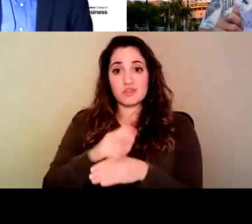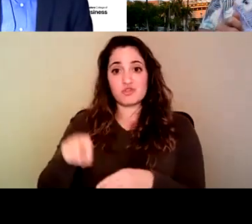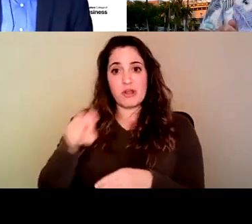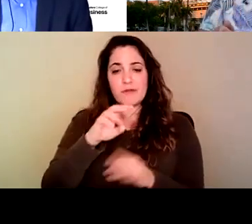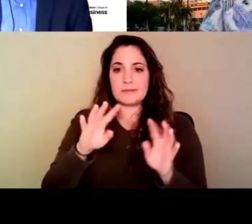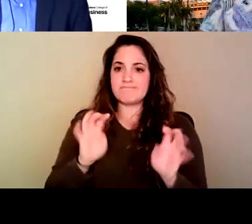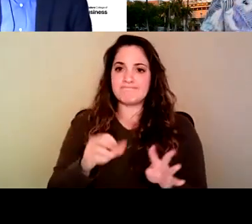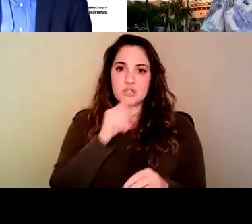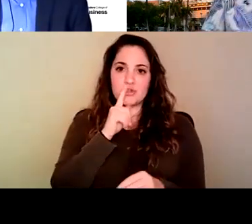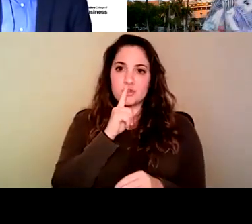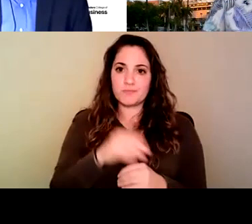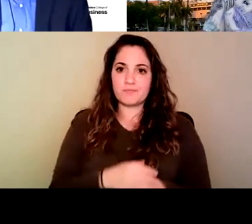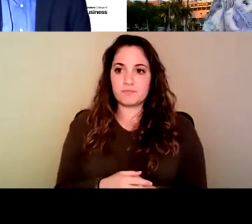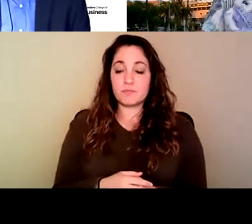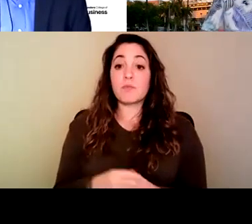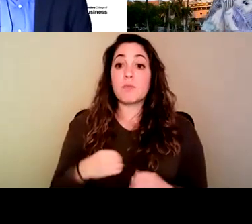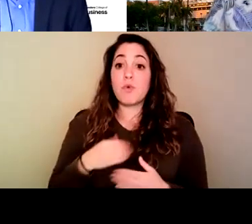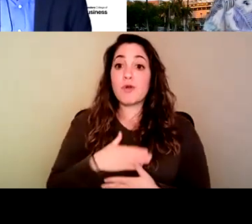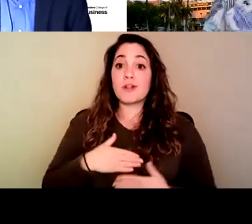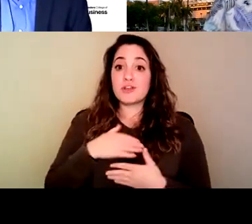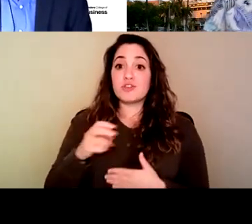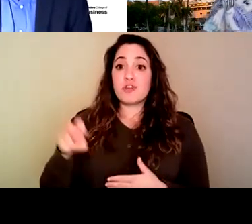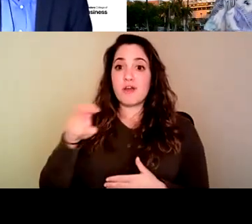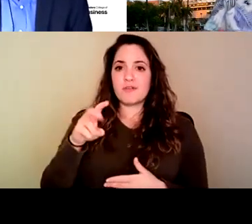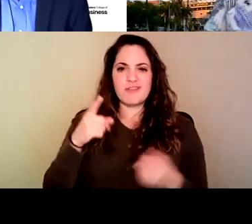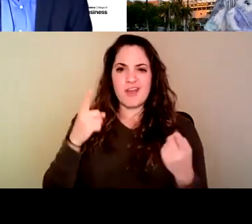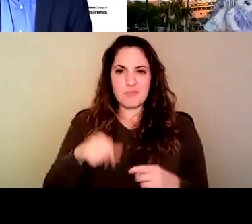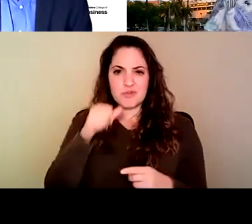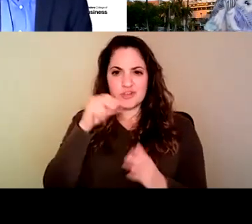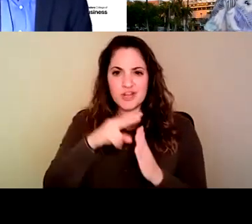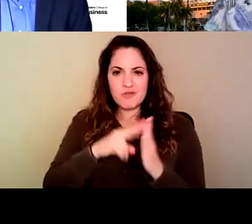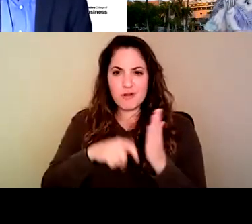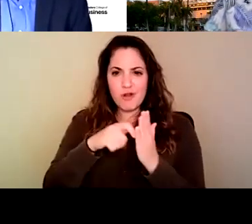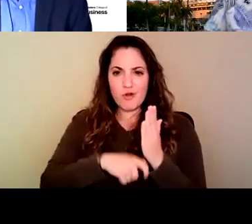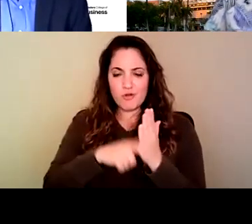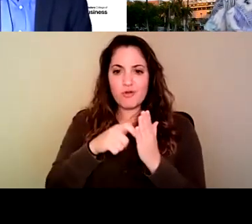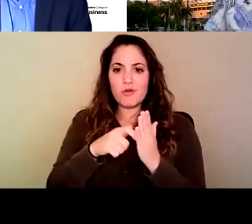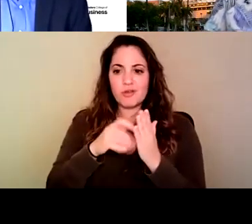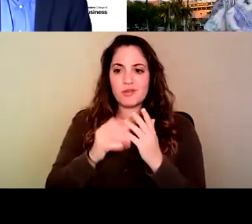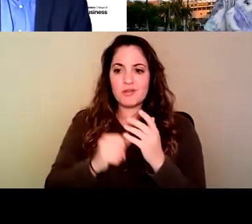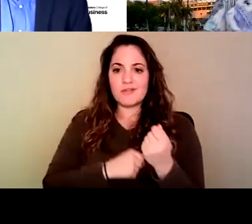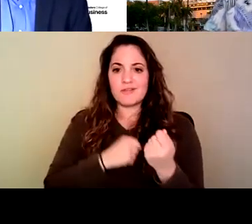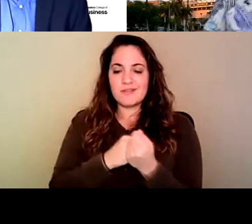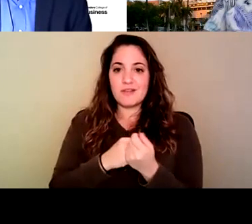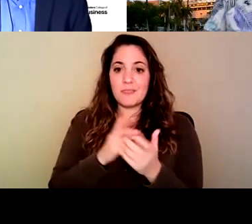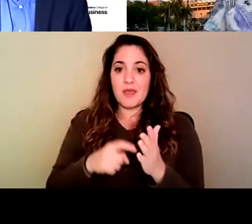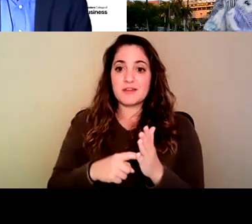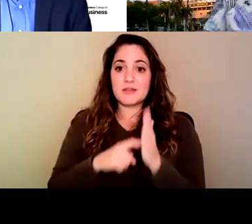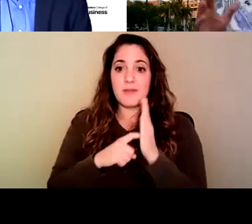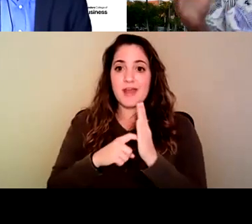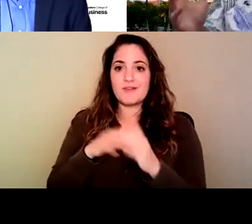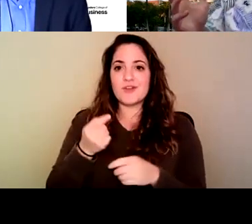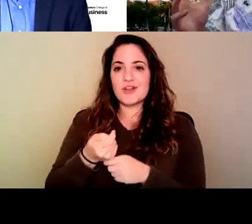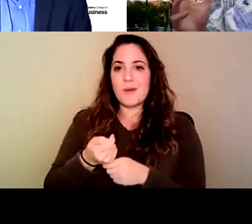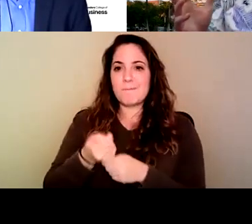On the leisure travel side, I was reading an article yesterday that likened the pent-up demand to popping a